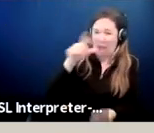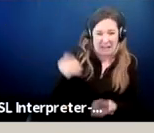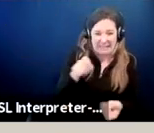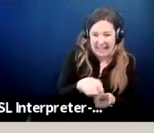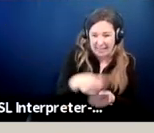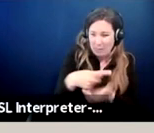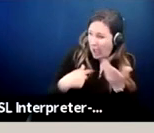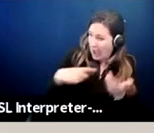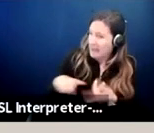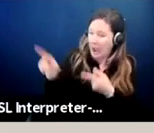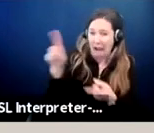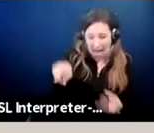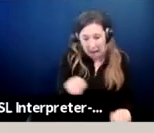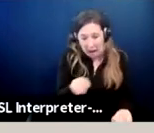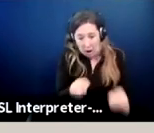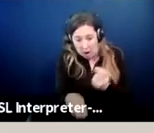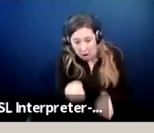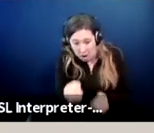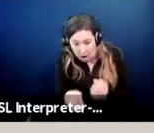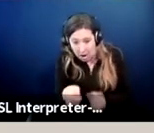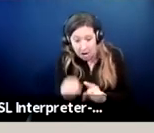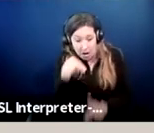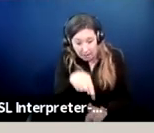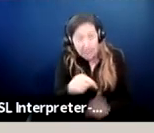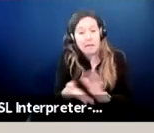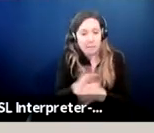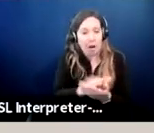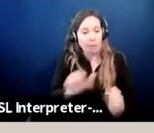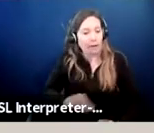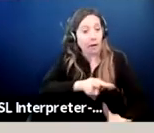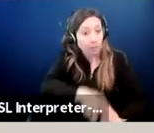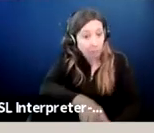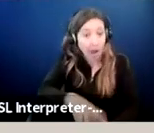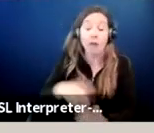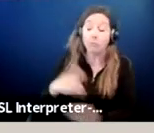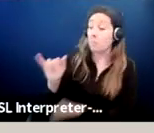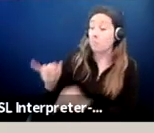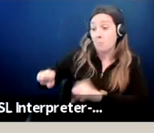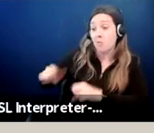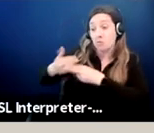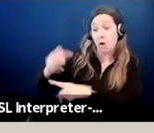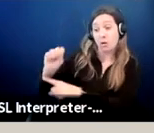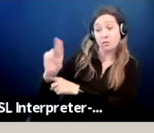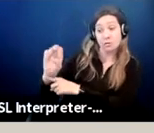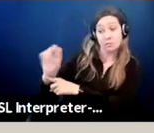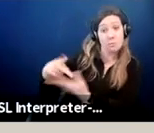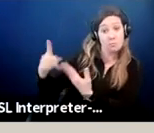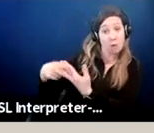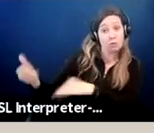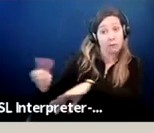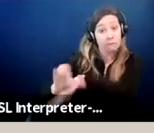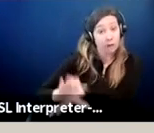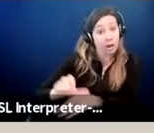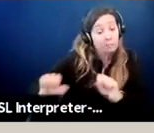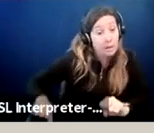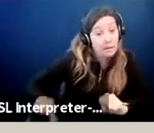modify it. That could potentially be a SR&ED project as well. So this would be a good basis to understand, okay, have we been doing things in